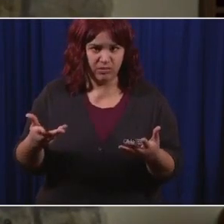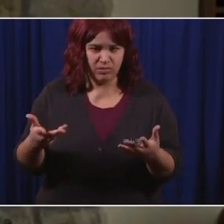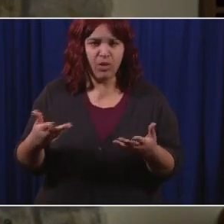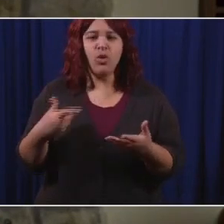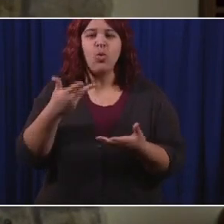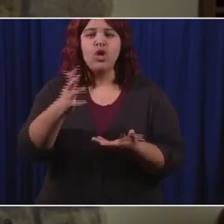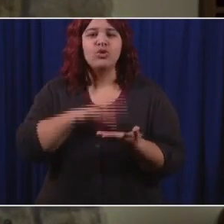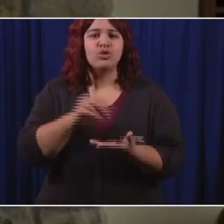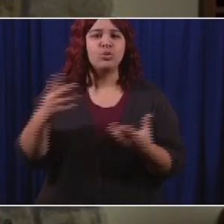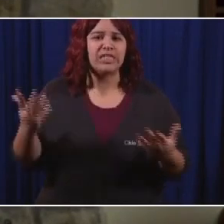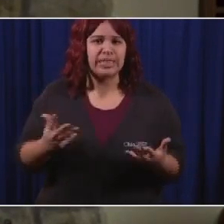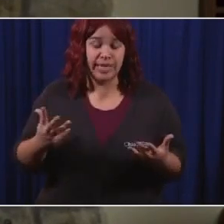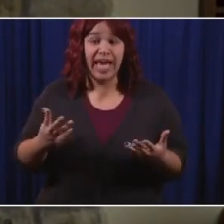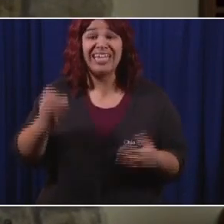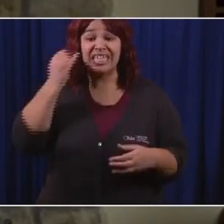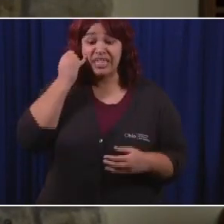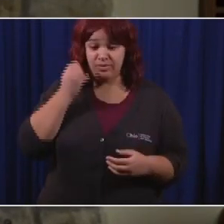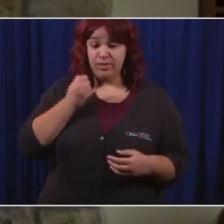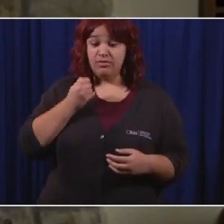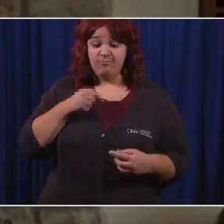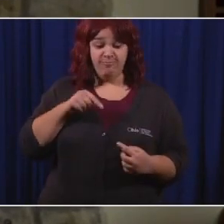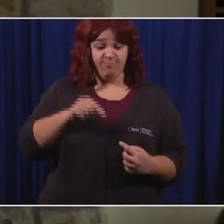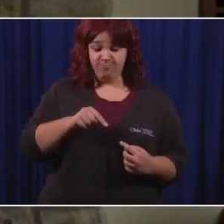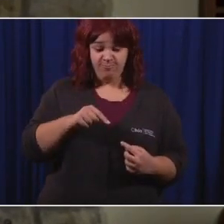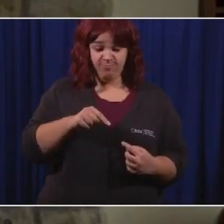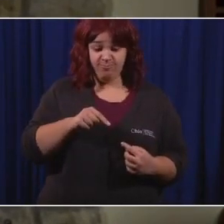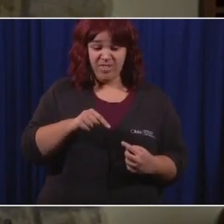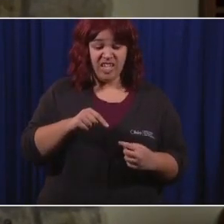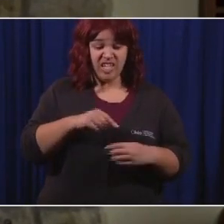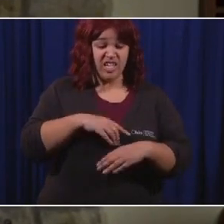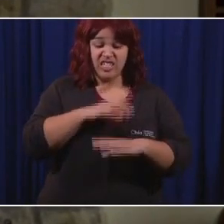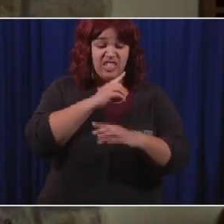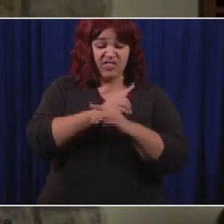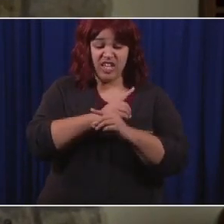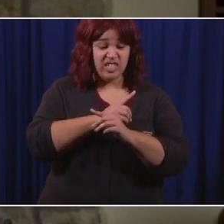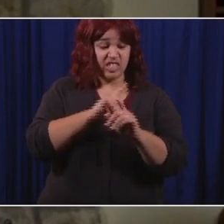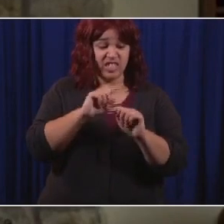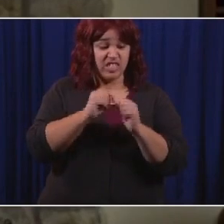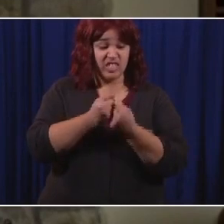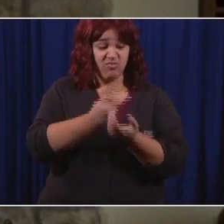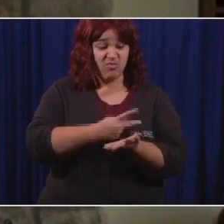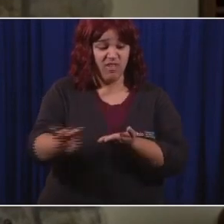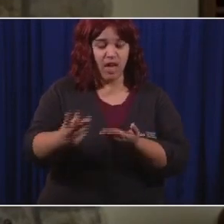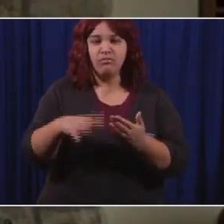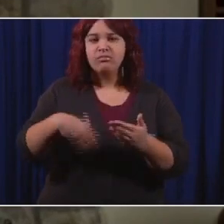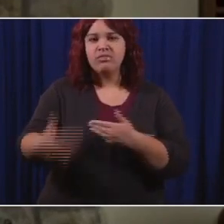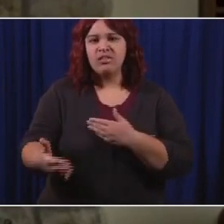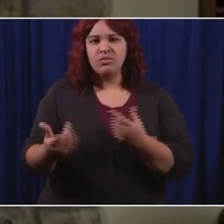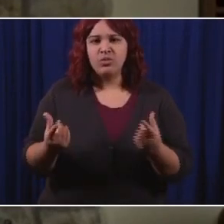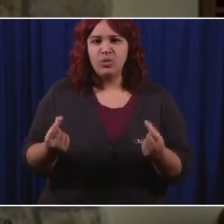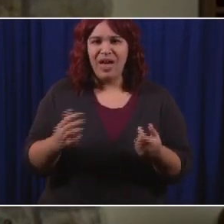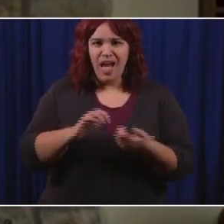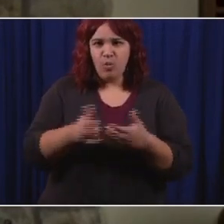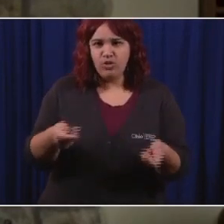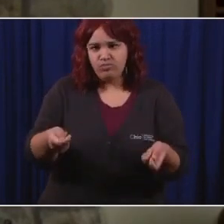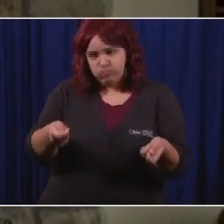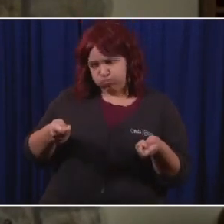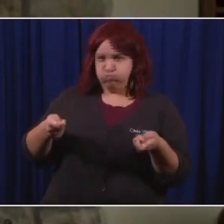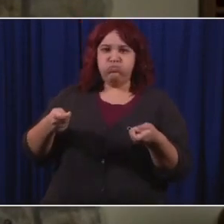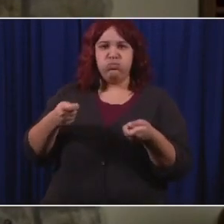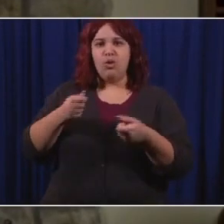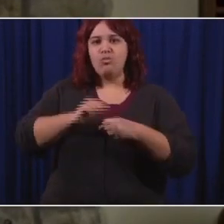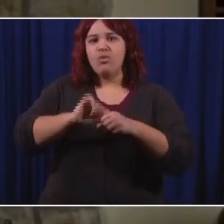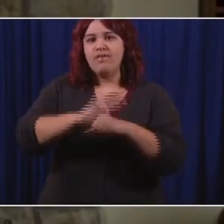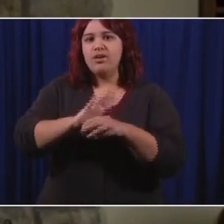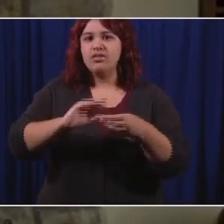steps if this defense team is not able to control the spread of the virus? Yeah, I mean, look, Ben, this is one more thing that we